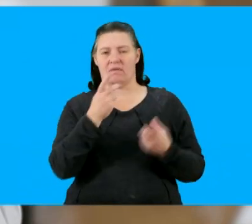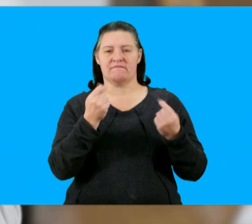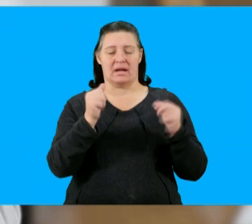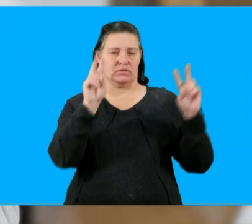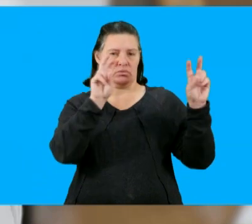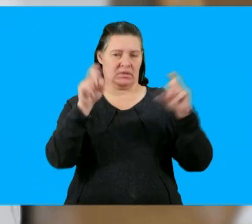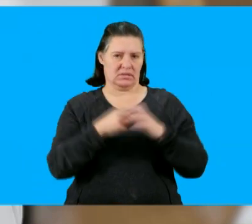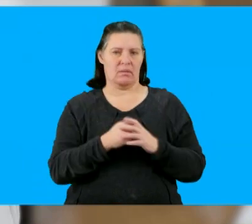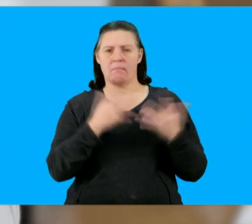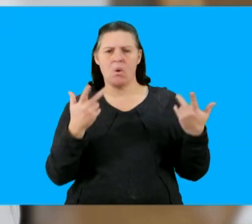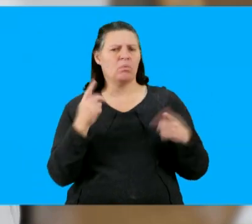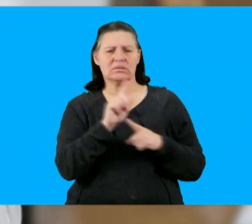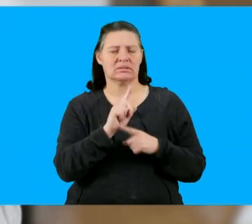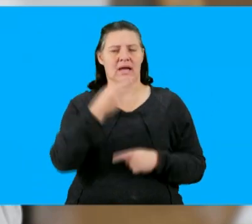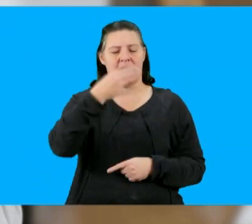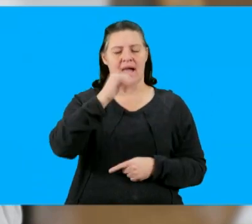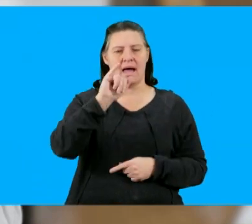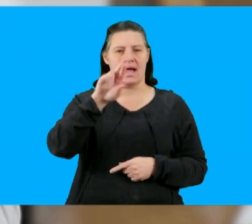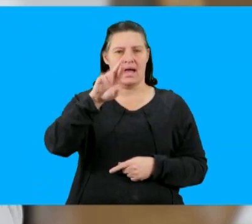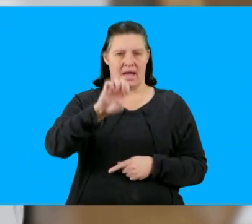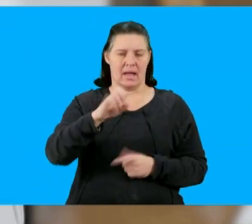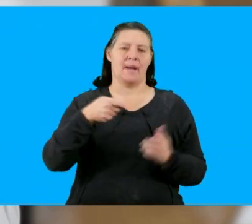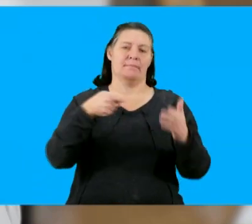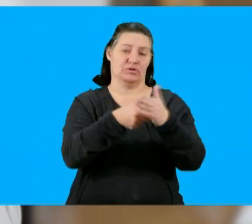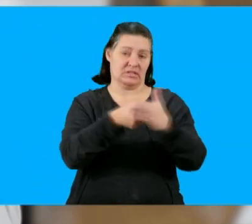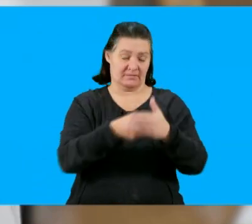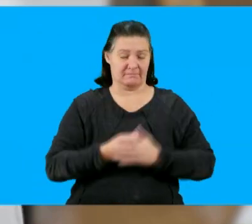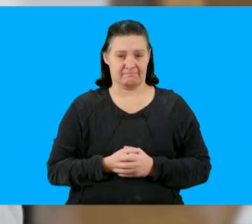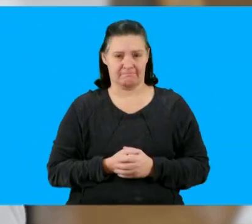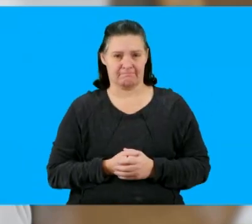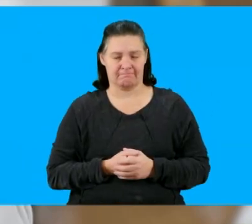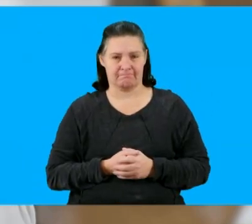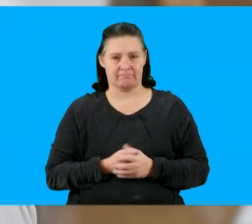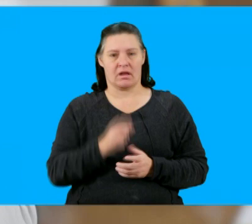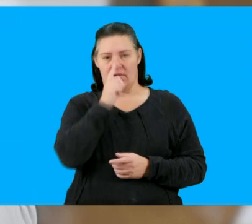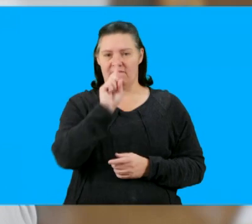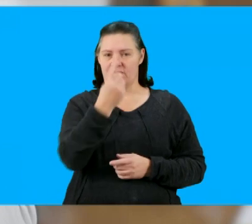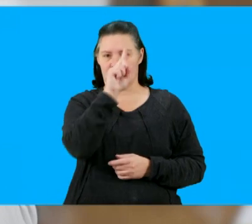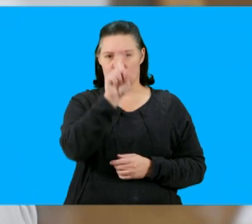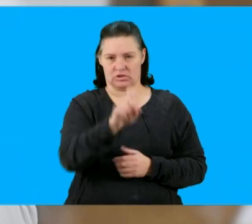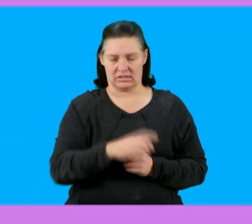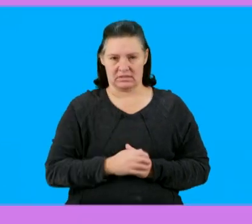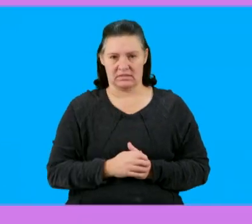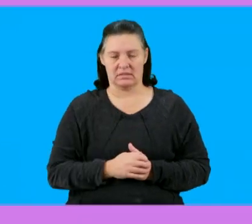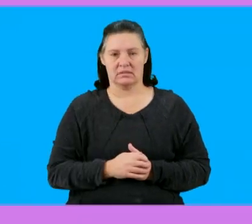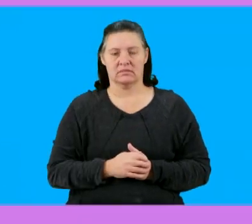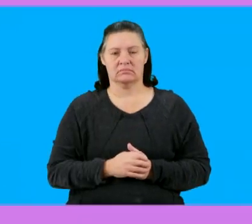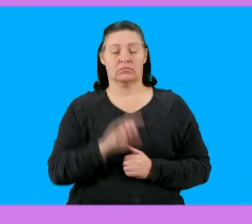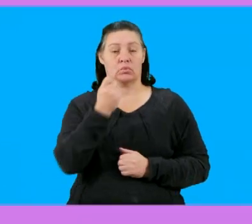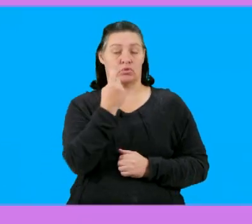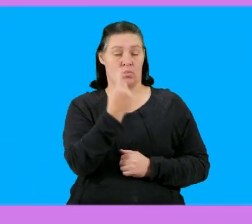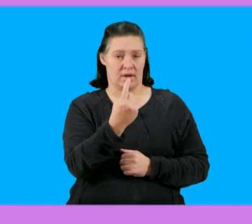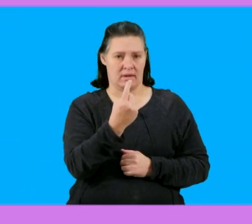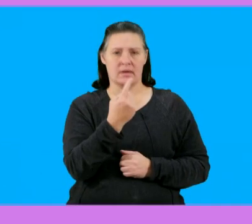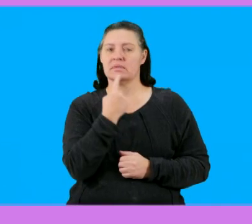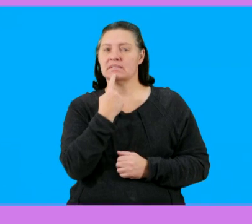of finance, but more specifically at hire purchase. Let's get straight to that. Okay, let's look at our first question. In question